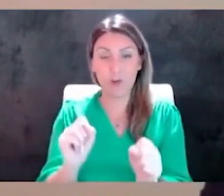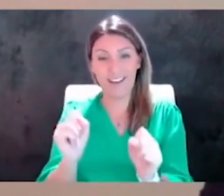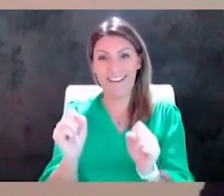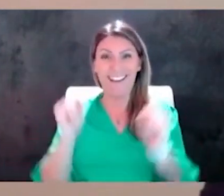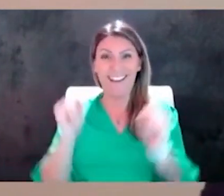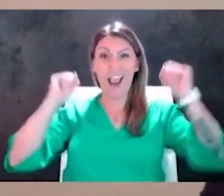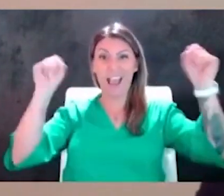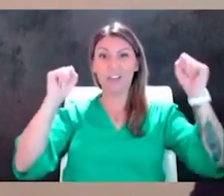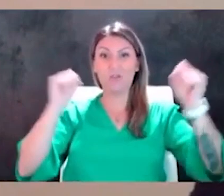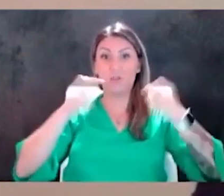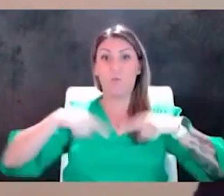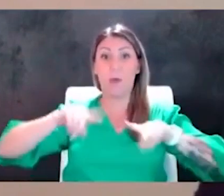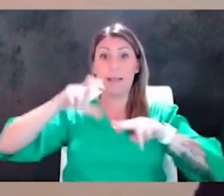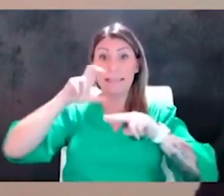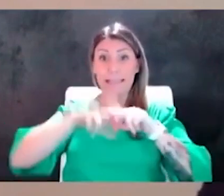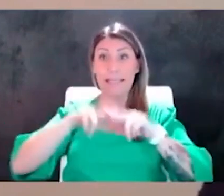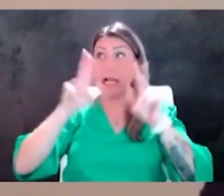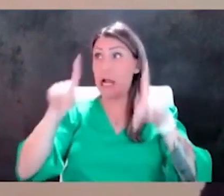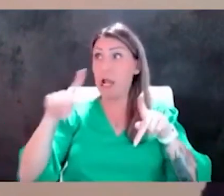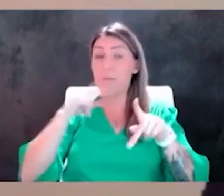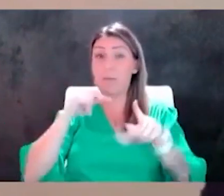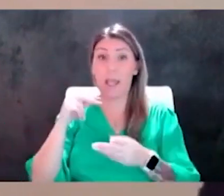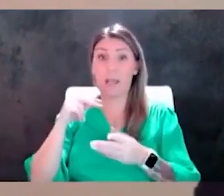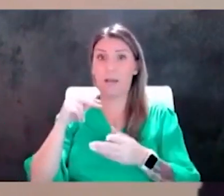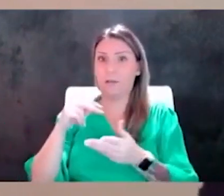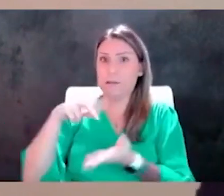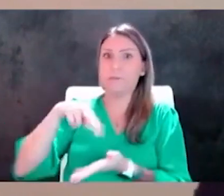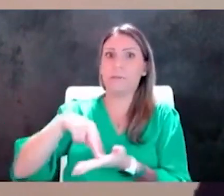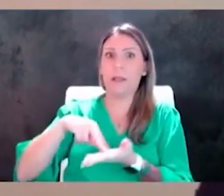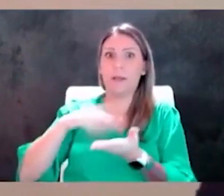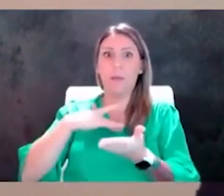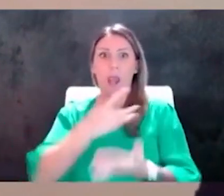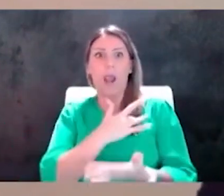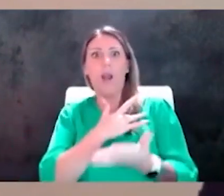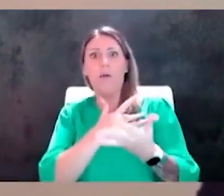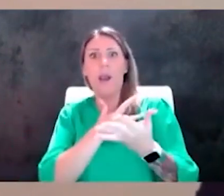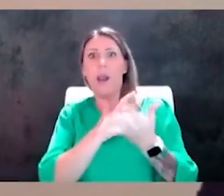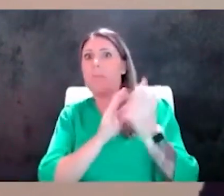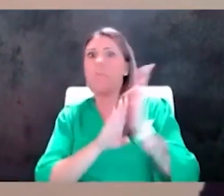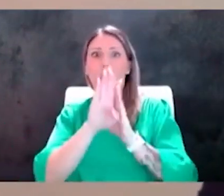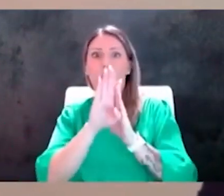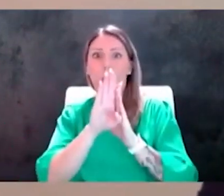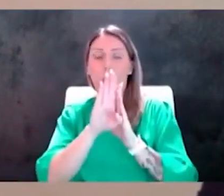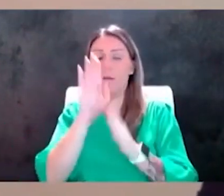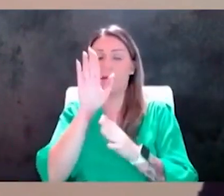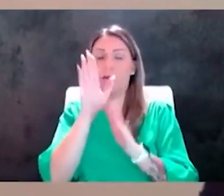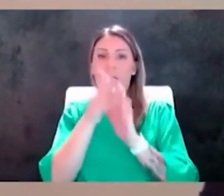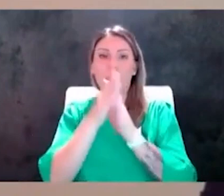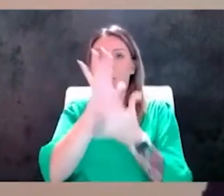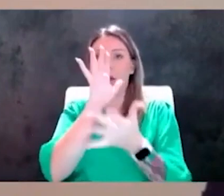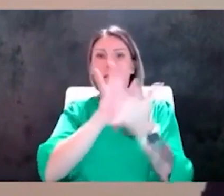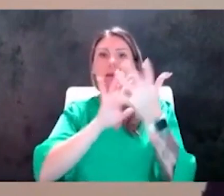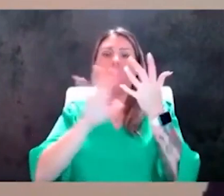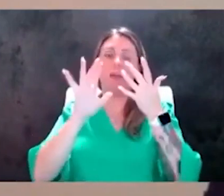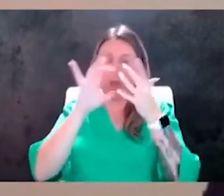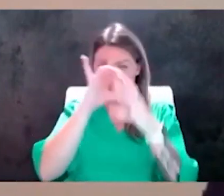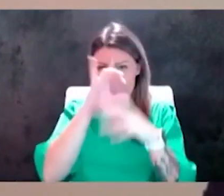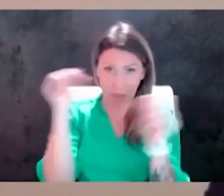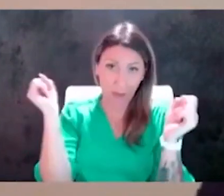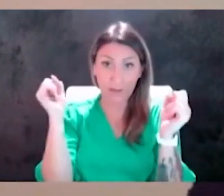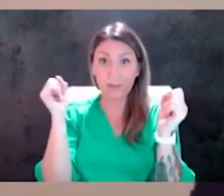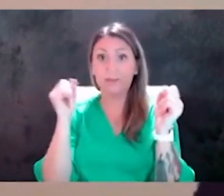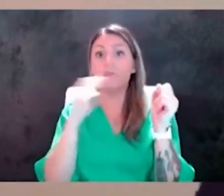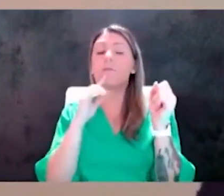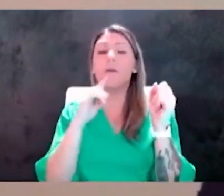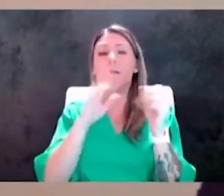while sitting up, much less standing, my heart rate would just skyrocket and I would get dizzy and start to pass out. So we had to start all laying